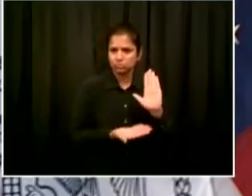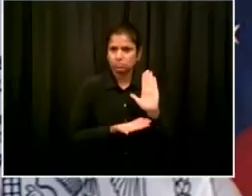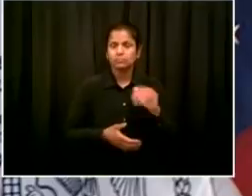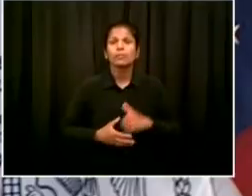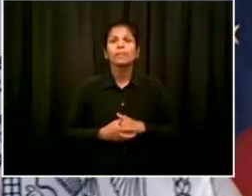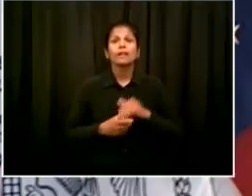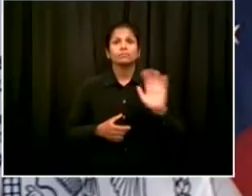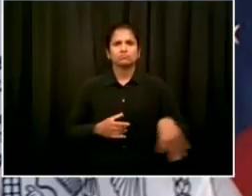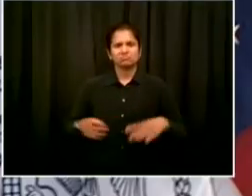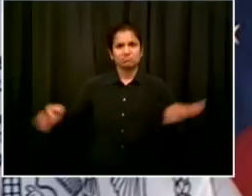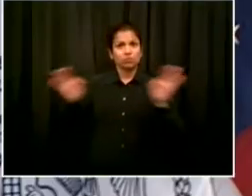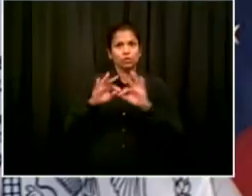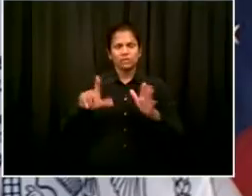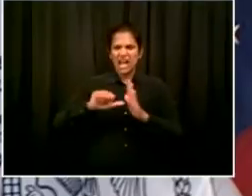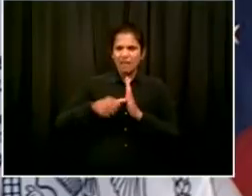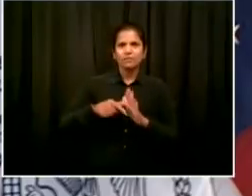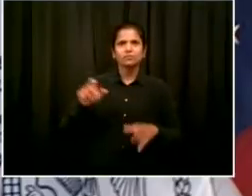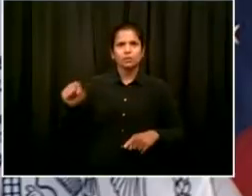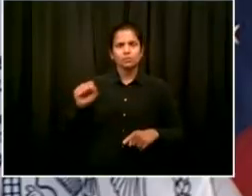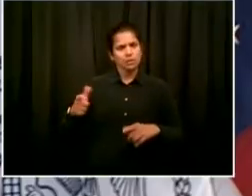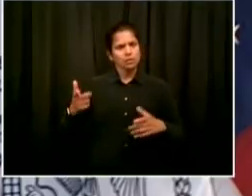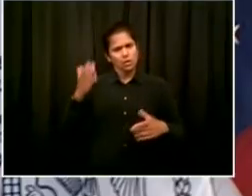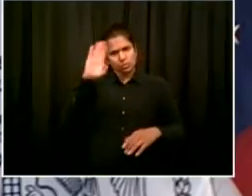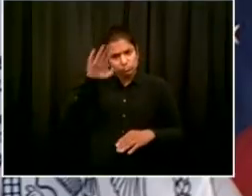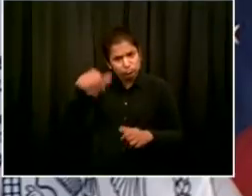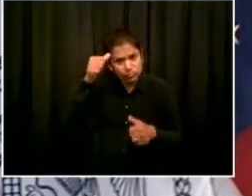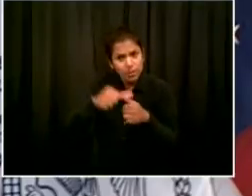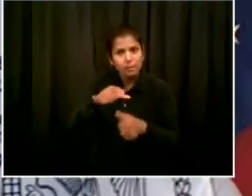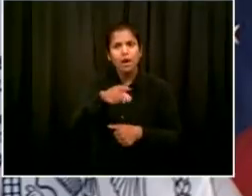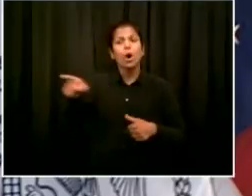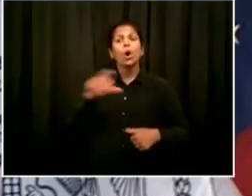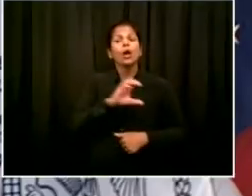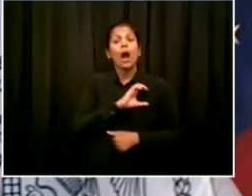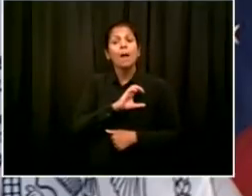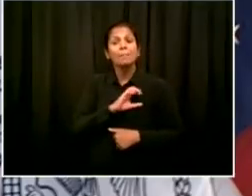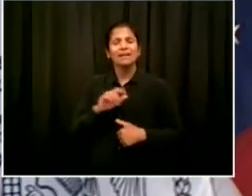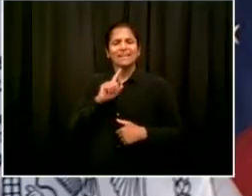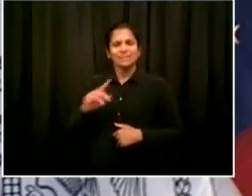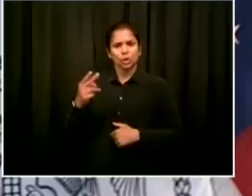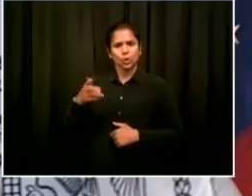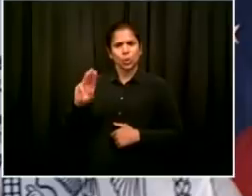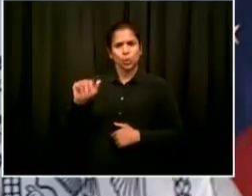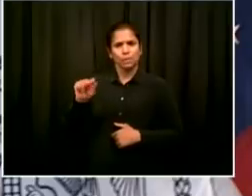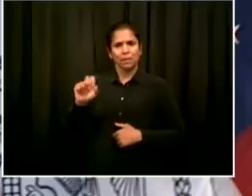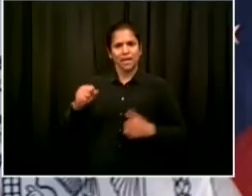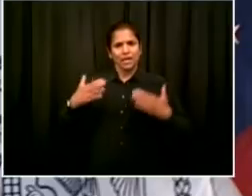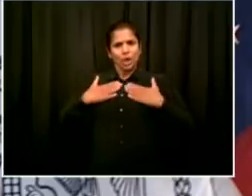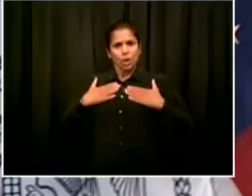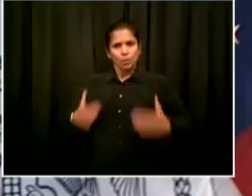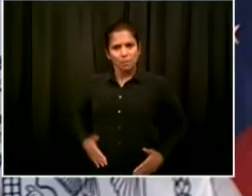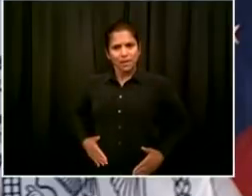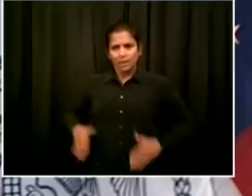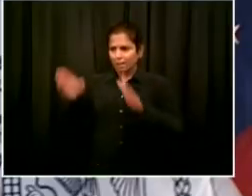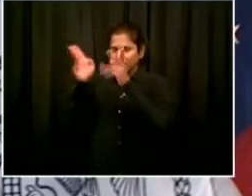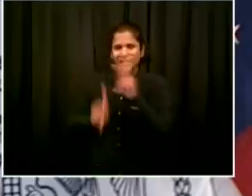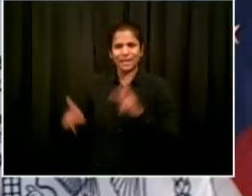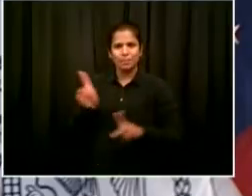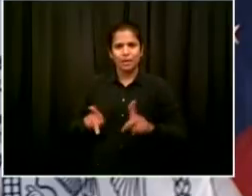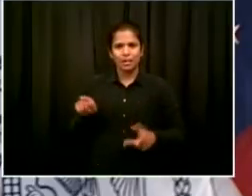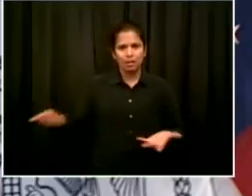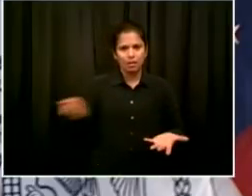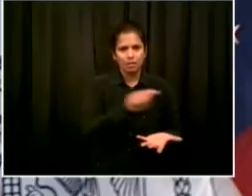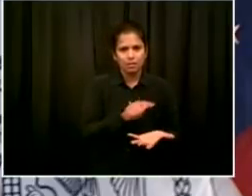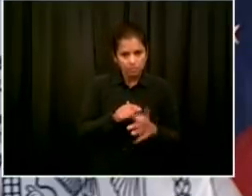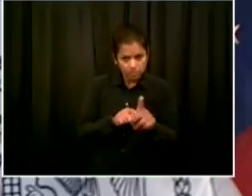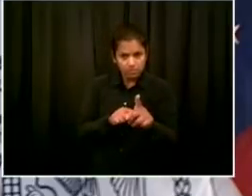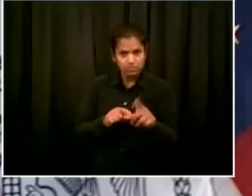mistakes. And a lot of those mistakes are the kind that can be addressed and are not major issues. So it really comes down to the individual case. I don't